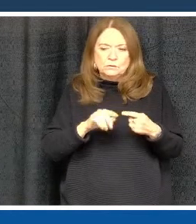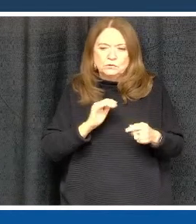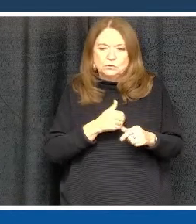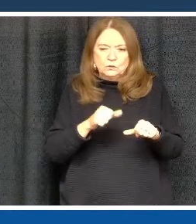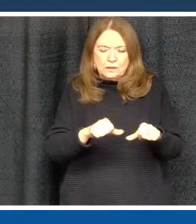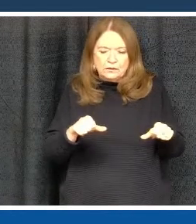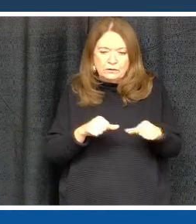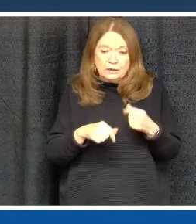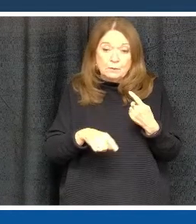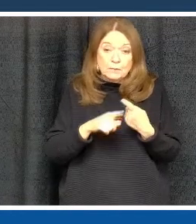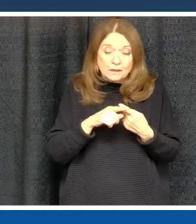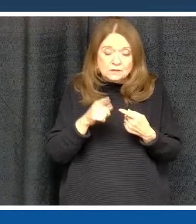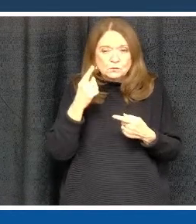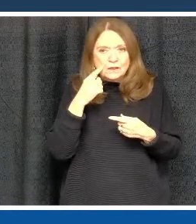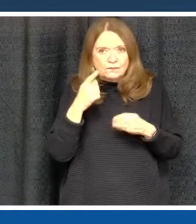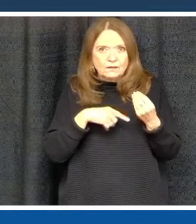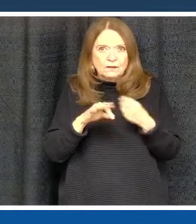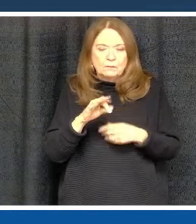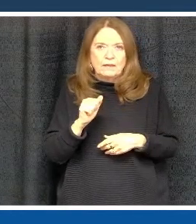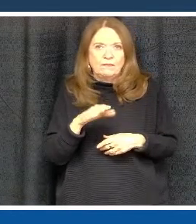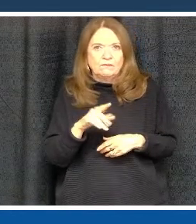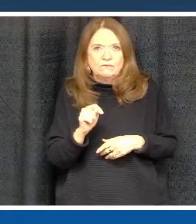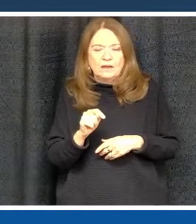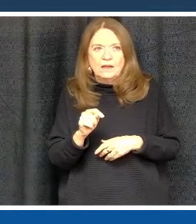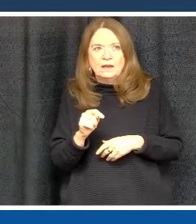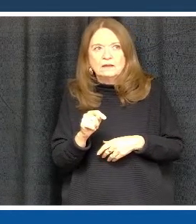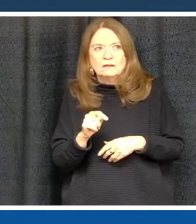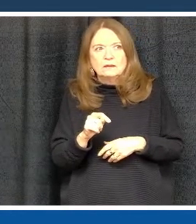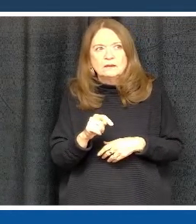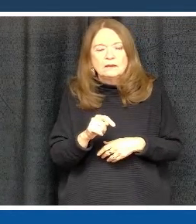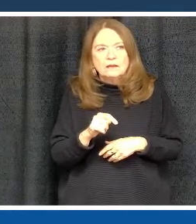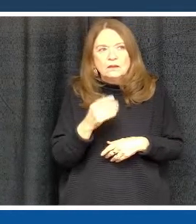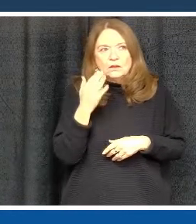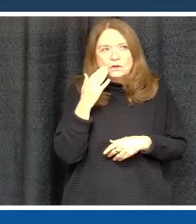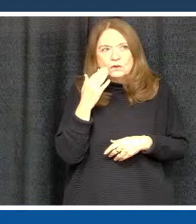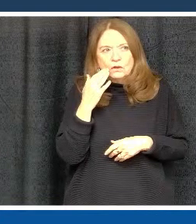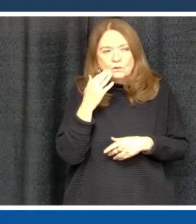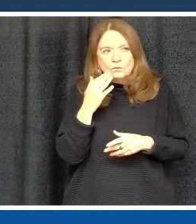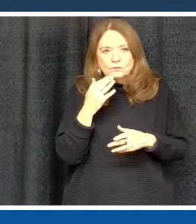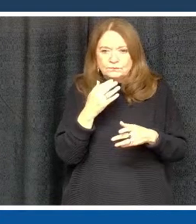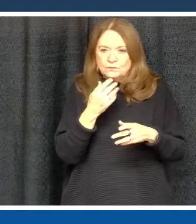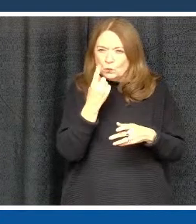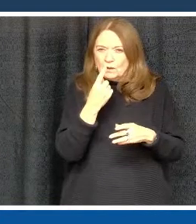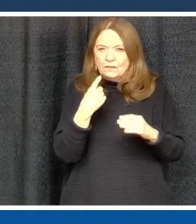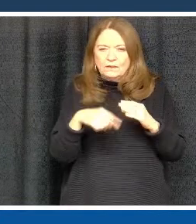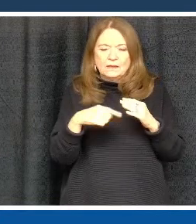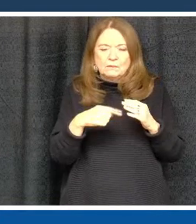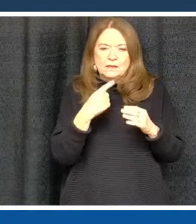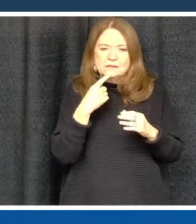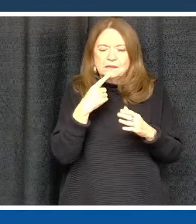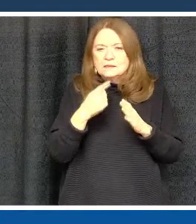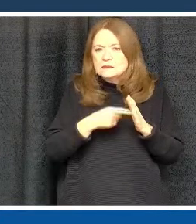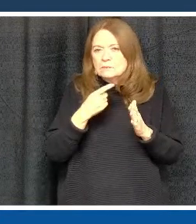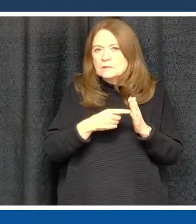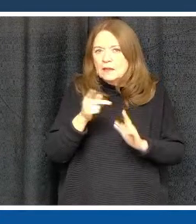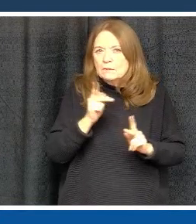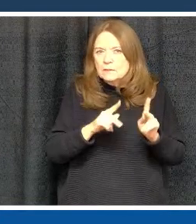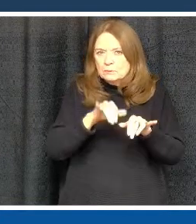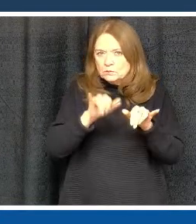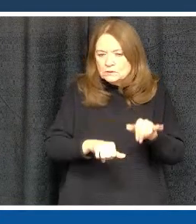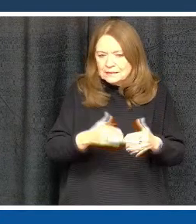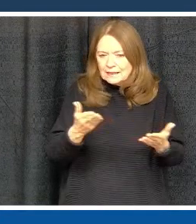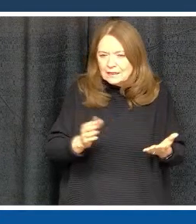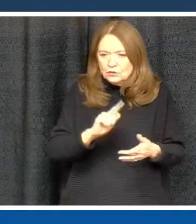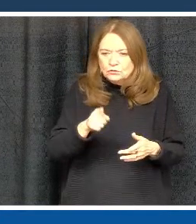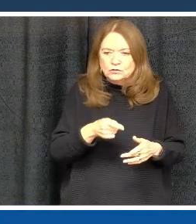area. Plus, when I think about the fact of it was referenced in one of the emails talking about sometimes people stay here just as a